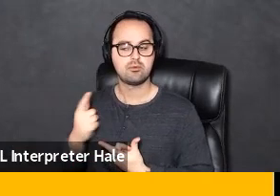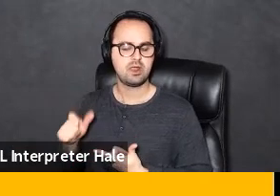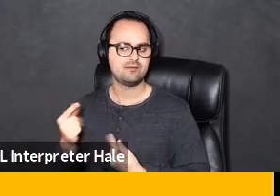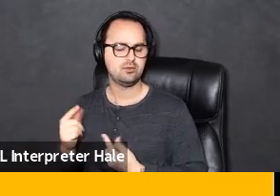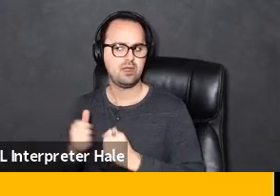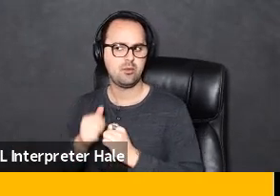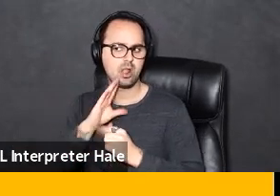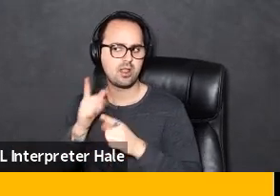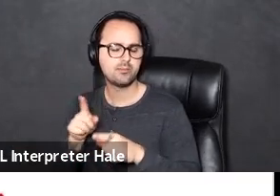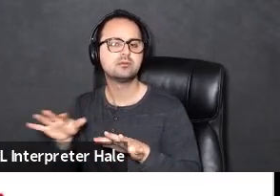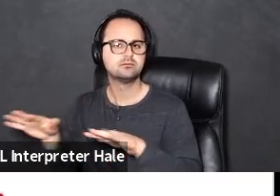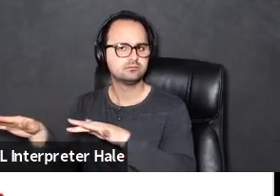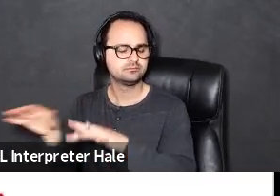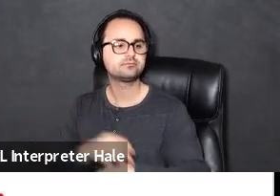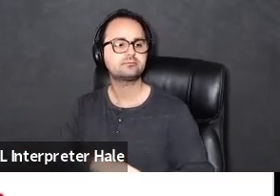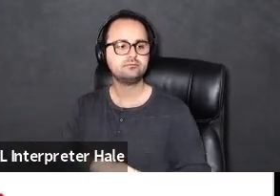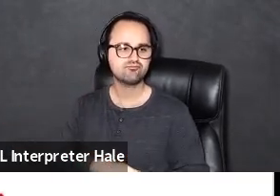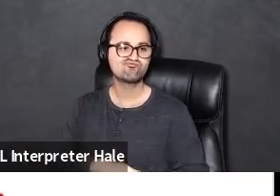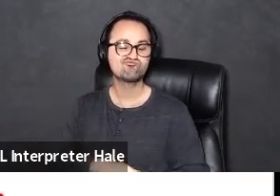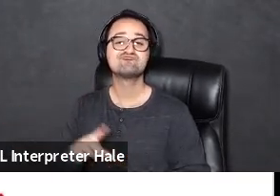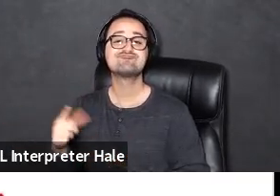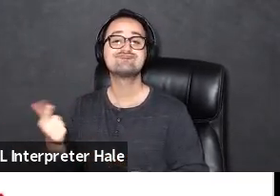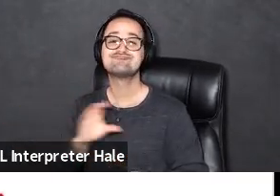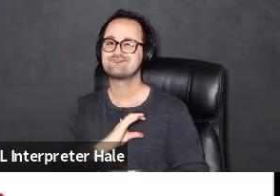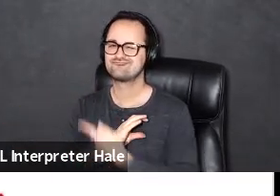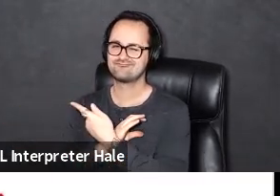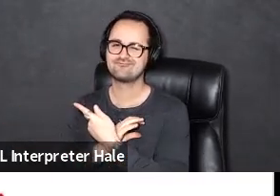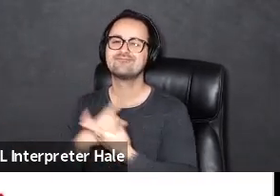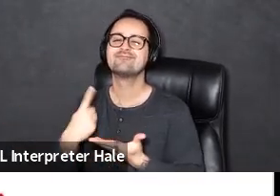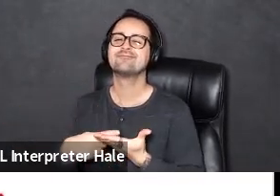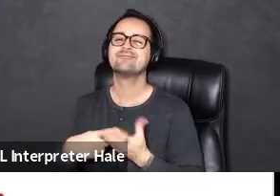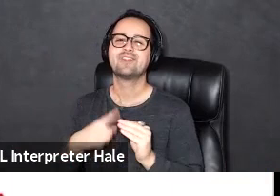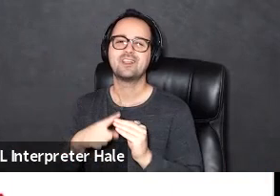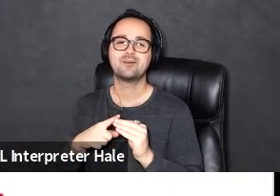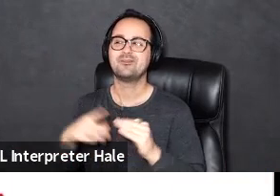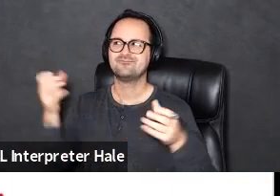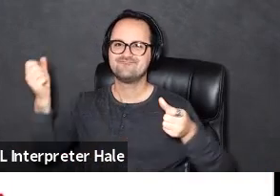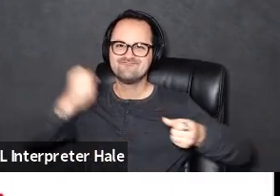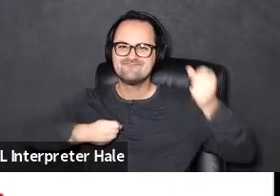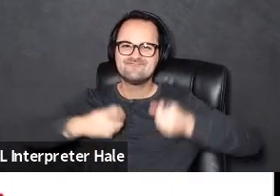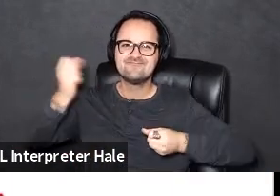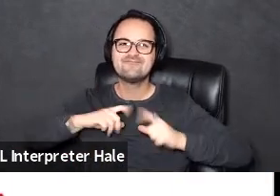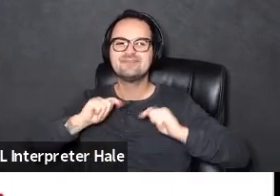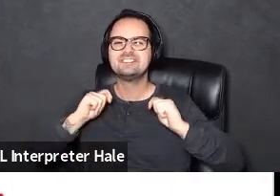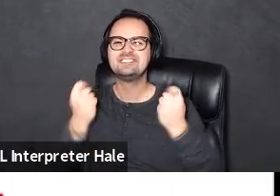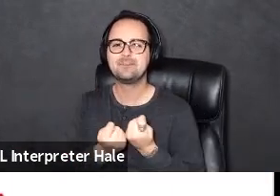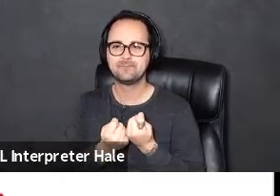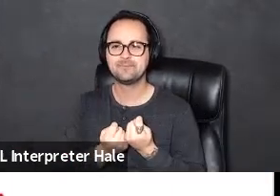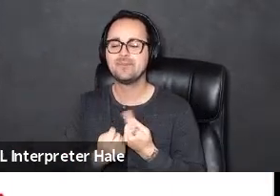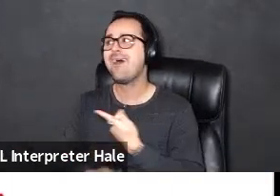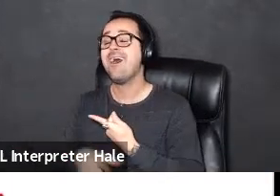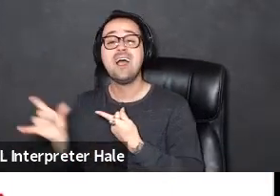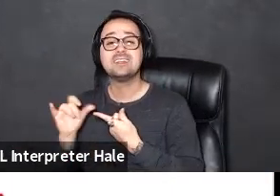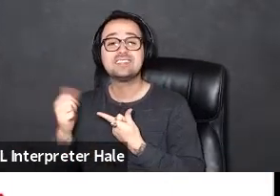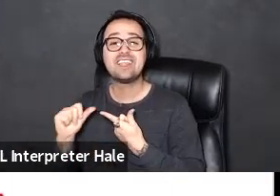make that happen? And this is why I bring Craig back in, where we talk about that whole putting a team together thing. Well, I think it's just like when you do it